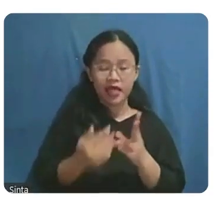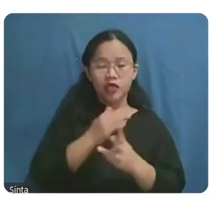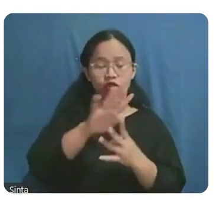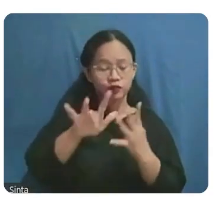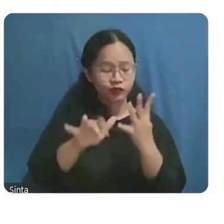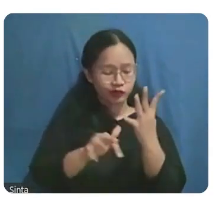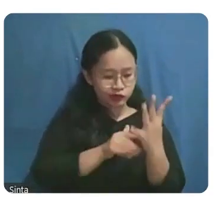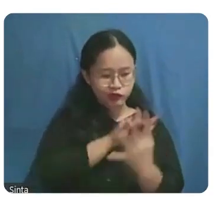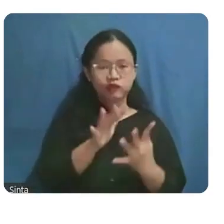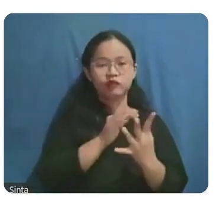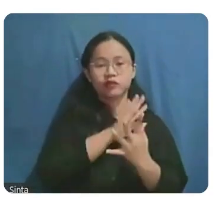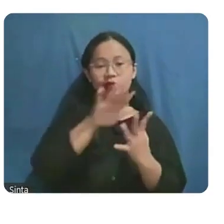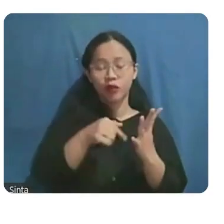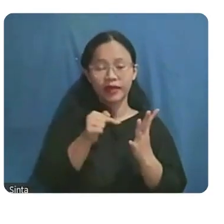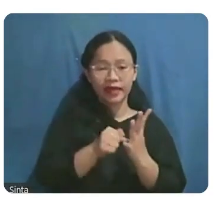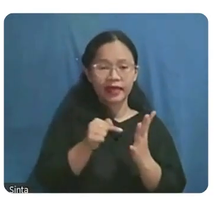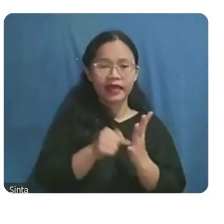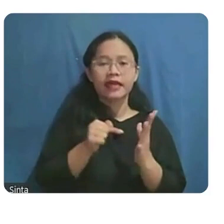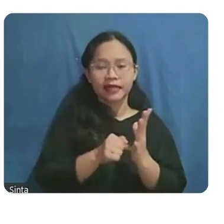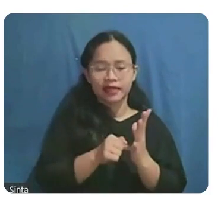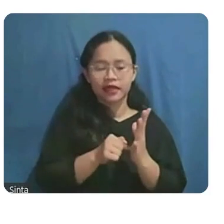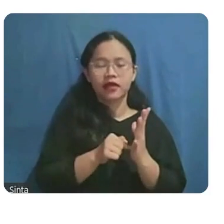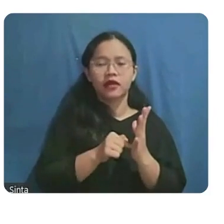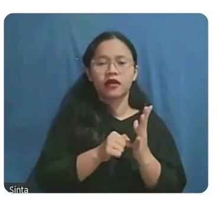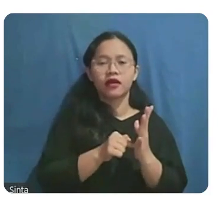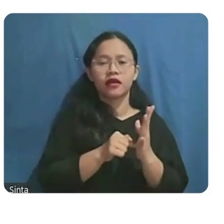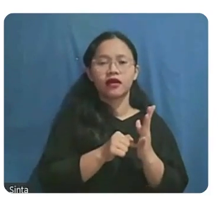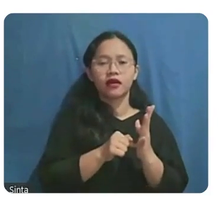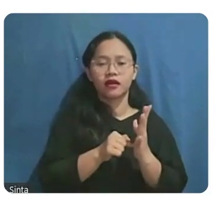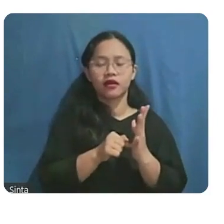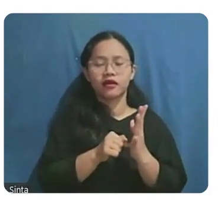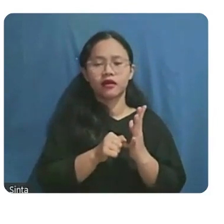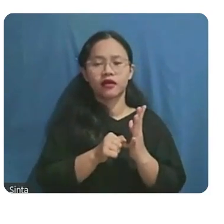lung cancer is amount about 10